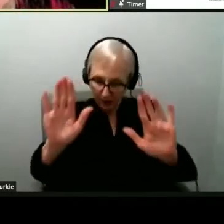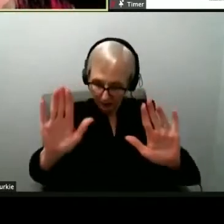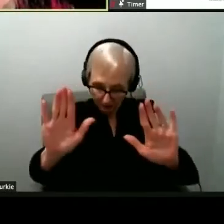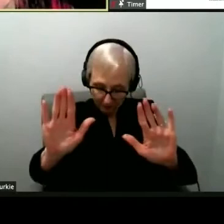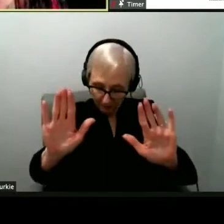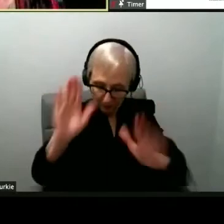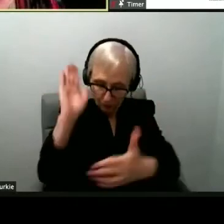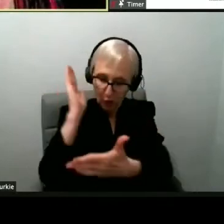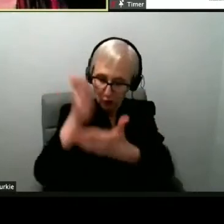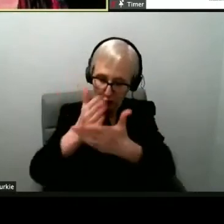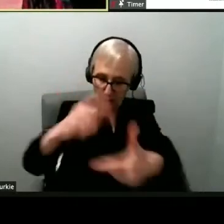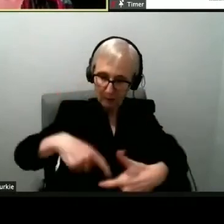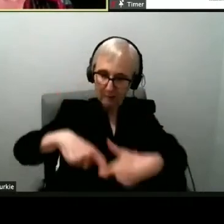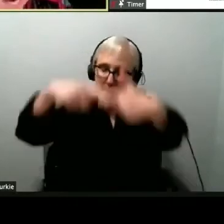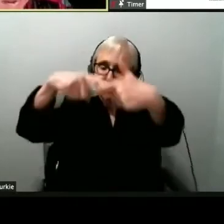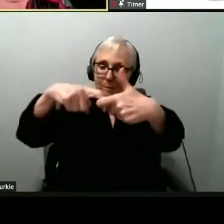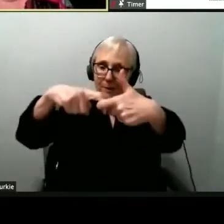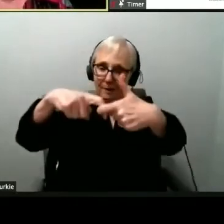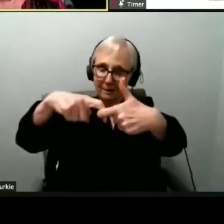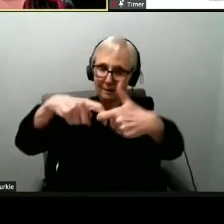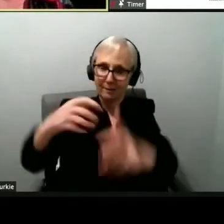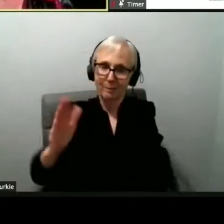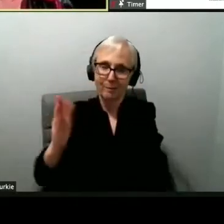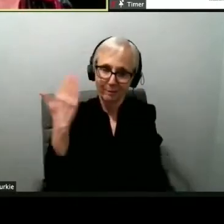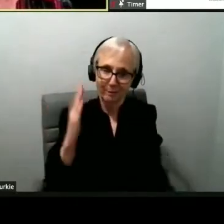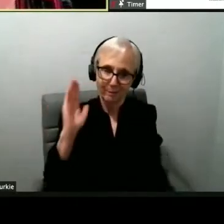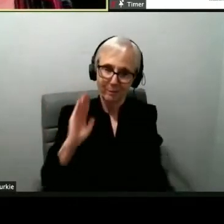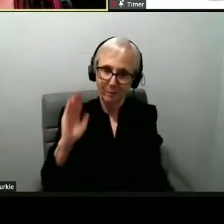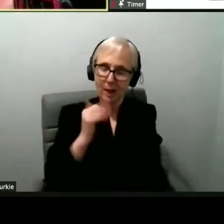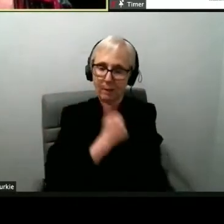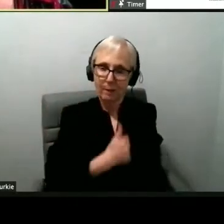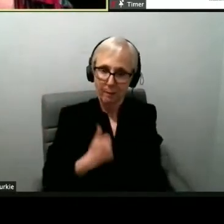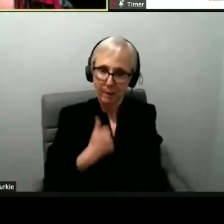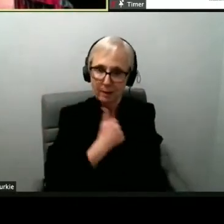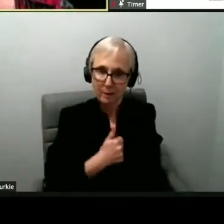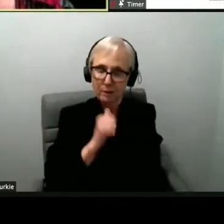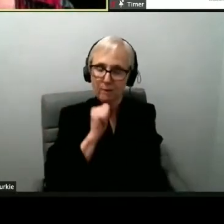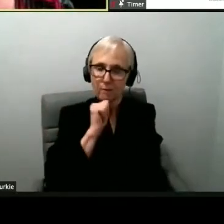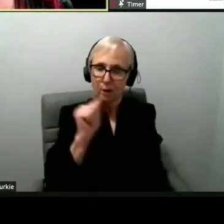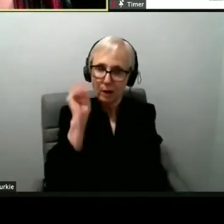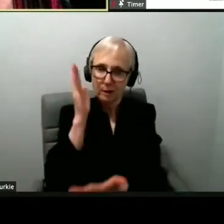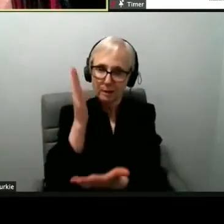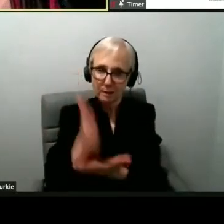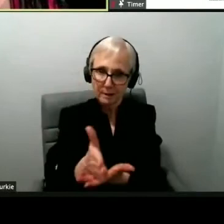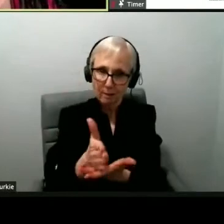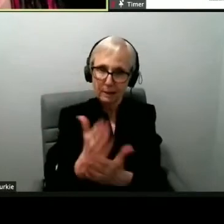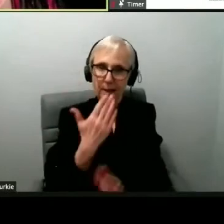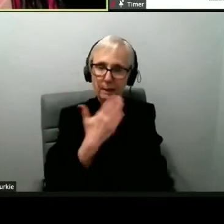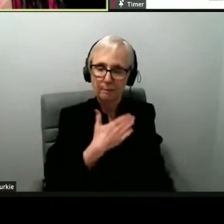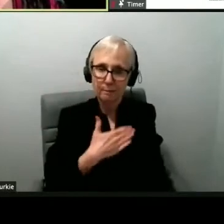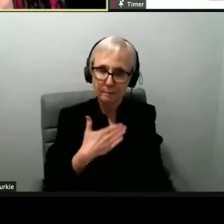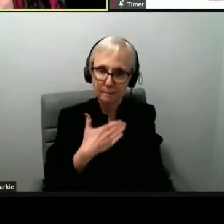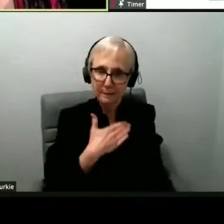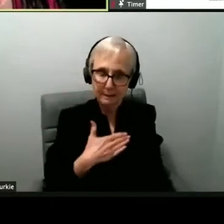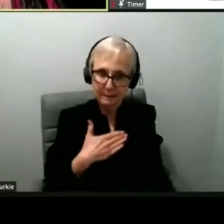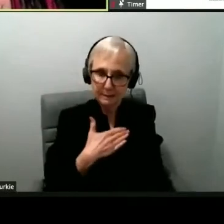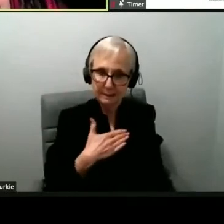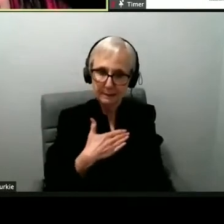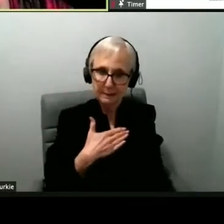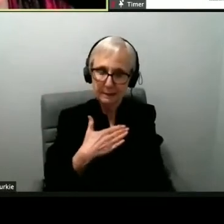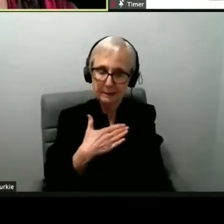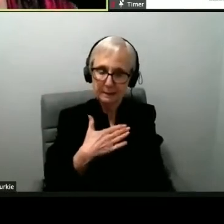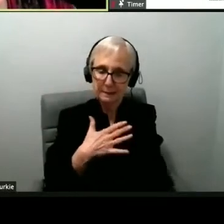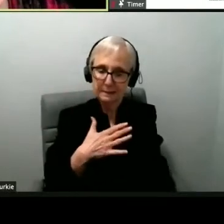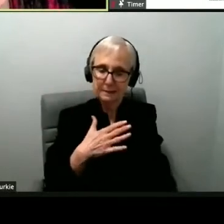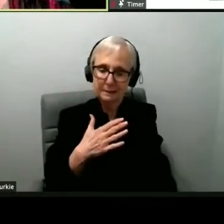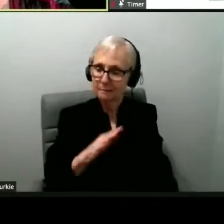I should have stopped it in its tracks. And I apologize for not stopping it in its tracks, but please, let's squish it